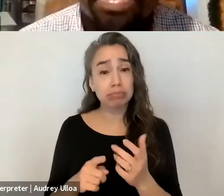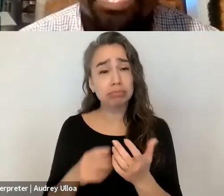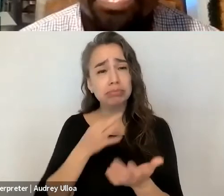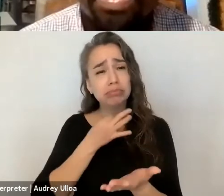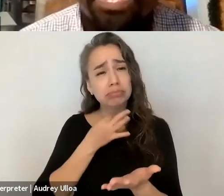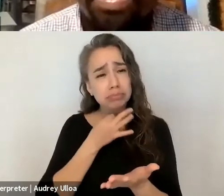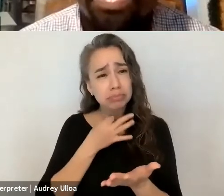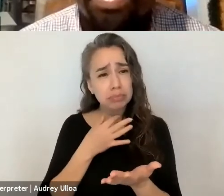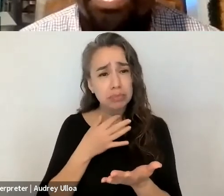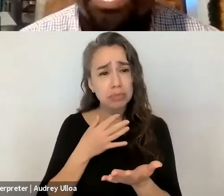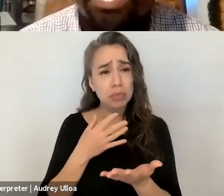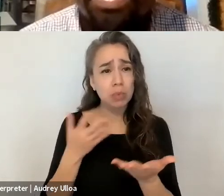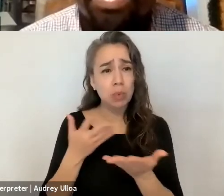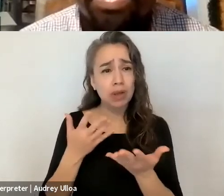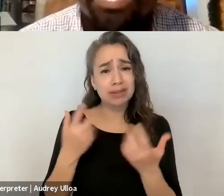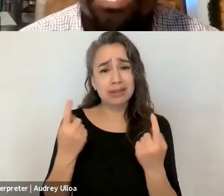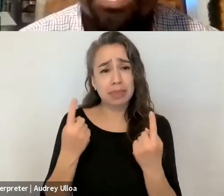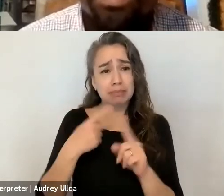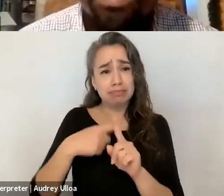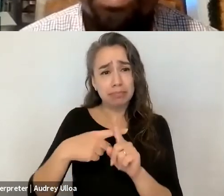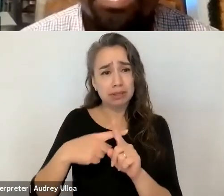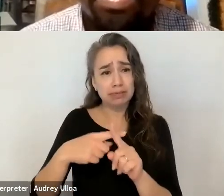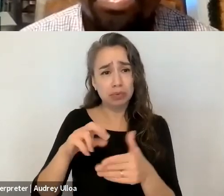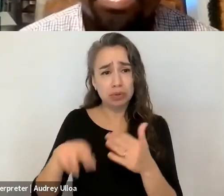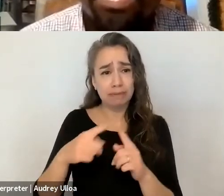it that may have been something positive that